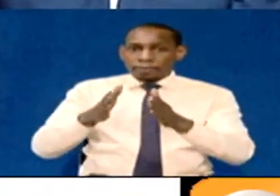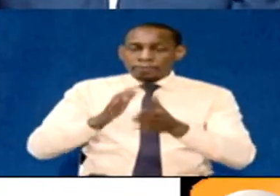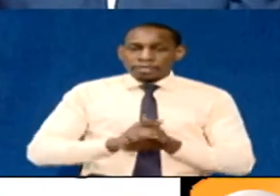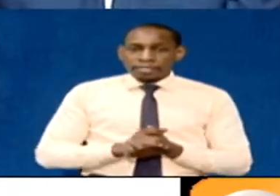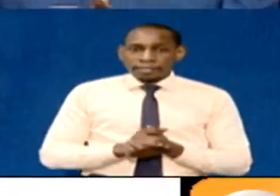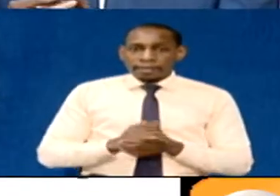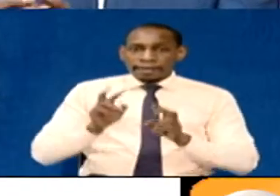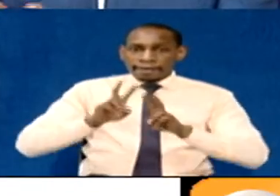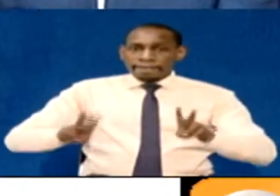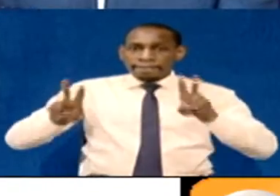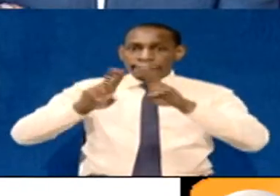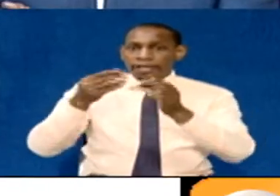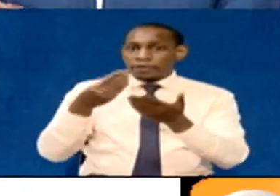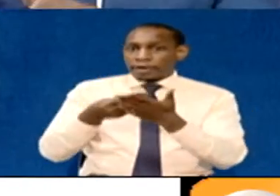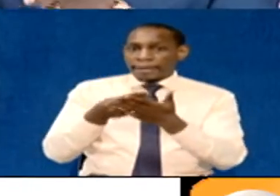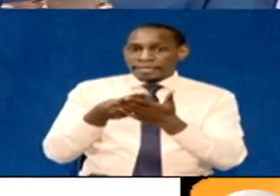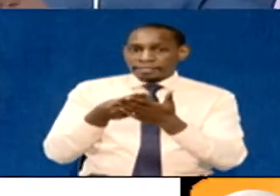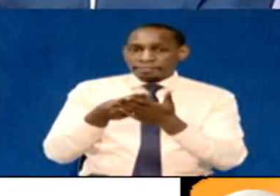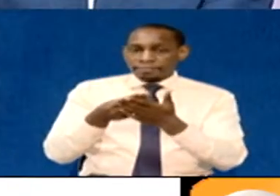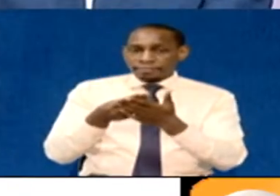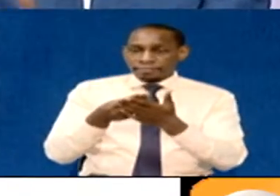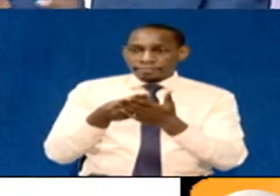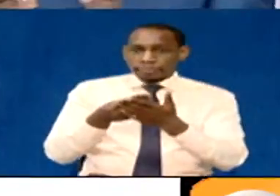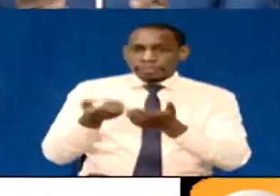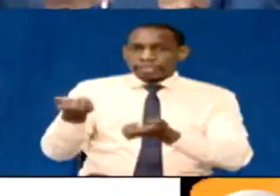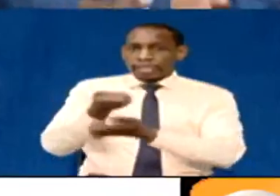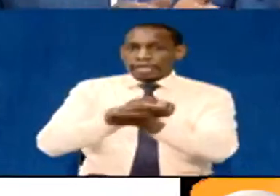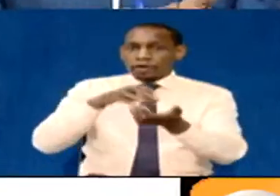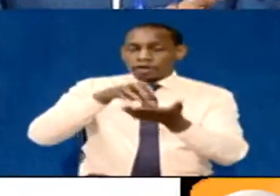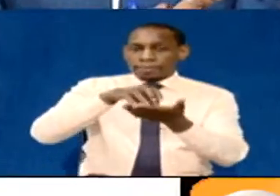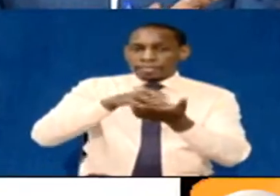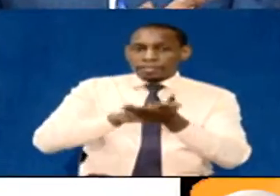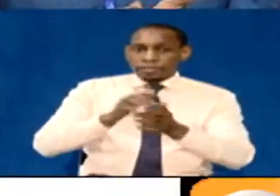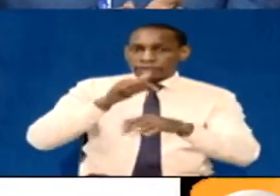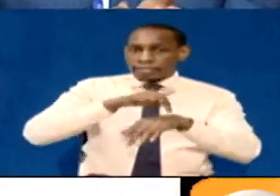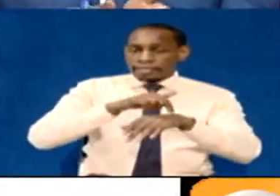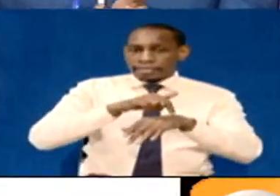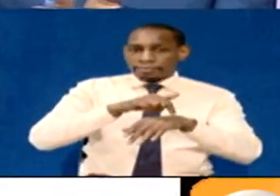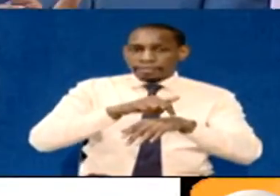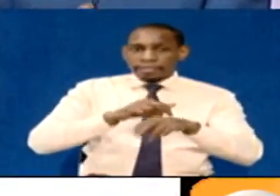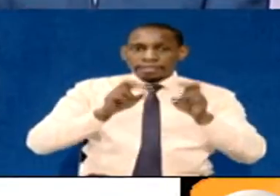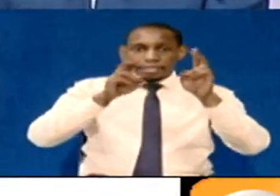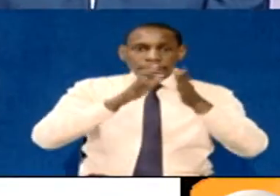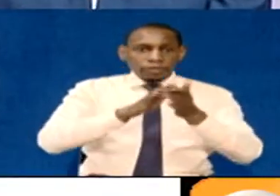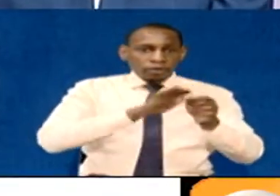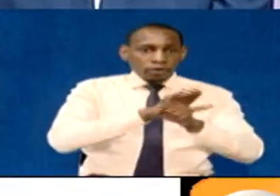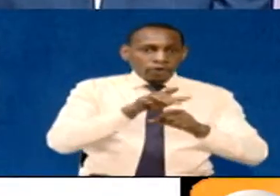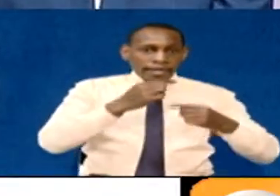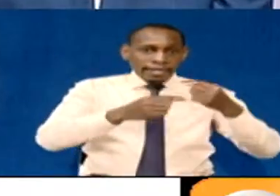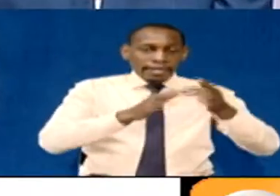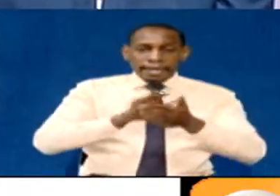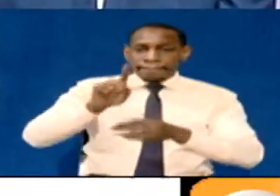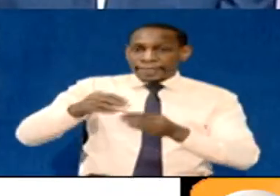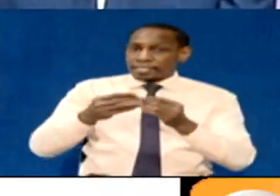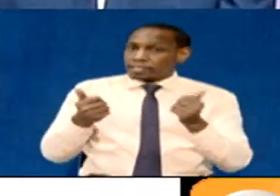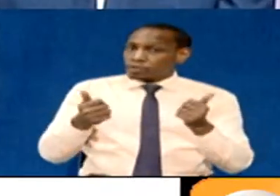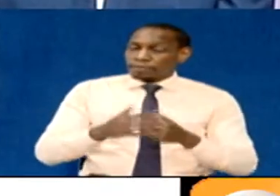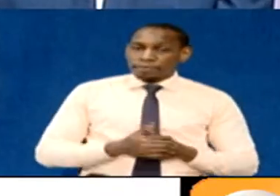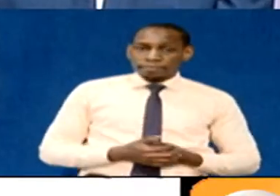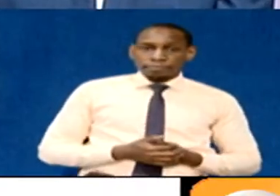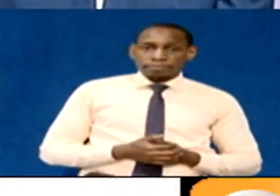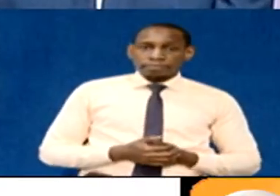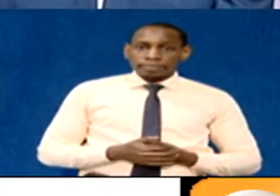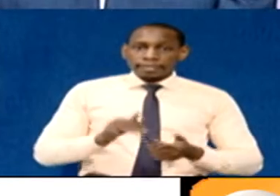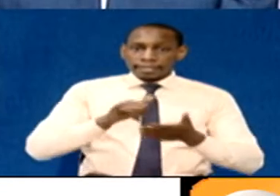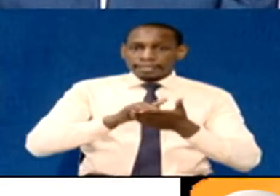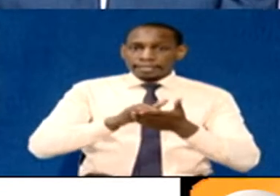value for money, or where are we with the economy, coming at a time when there's issues like like COVID that he has to deal with, which is